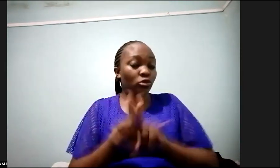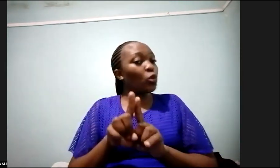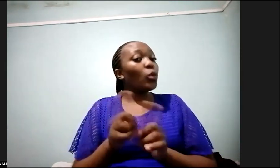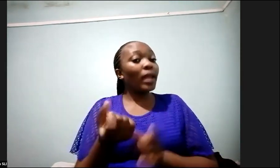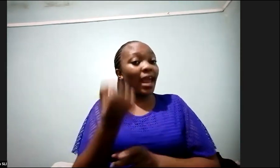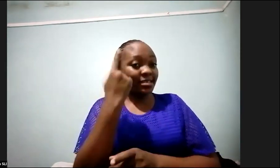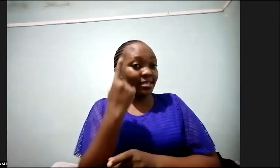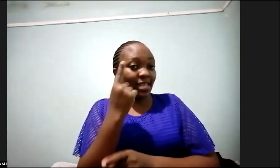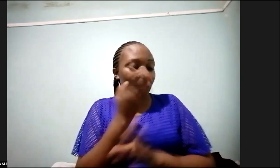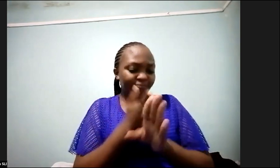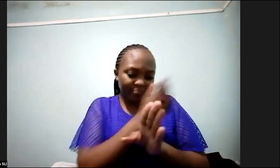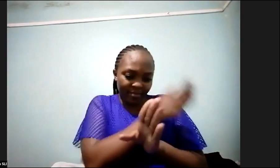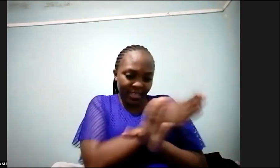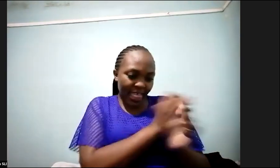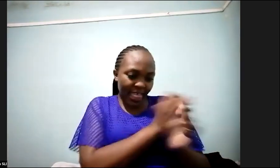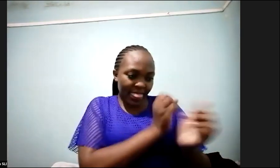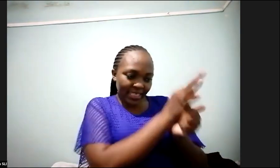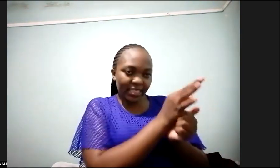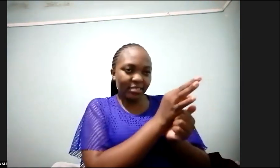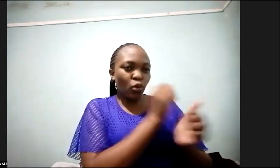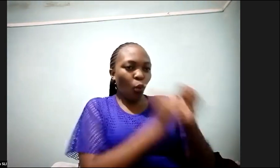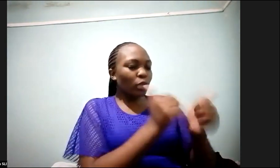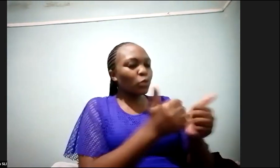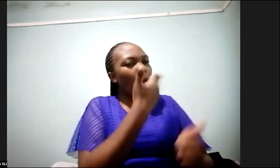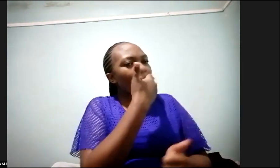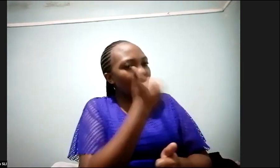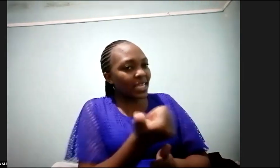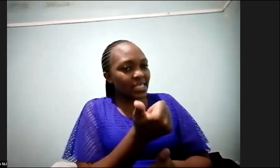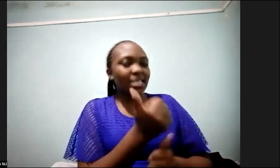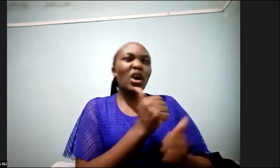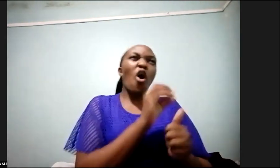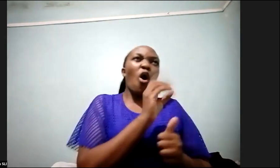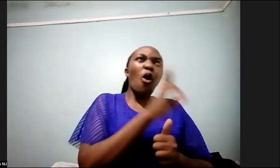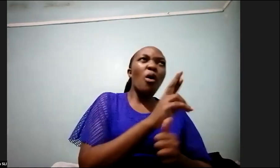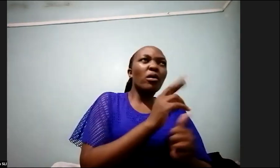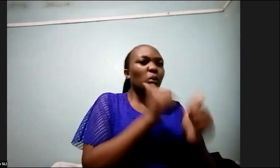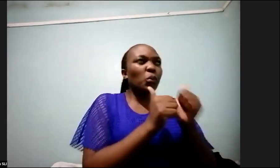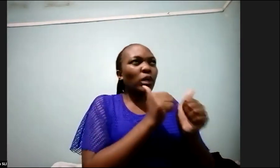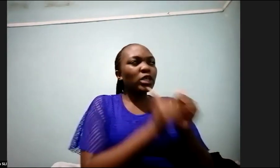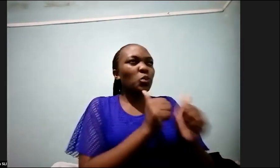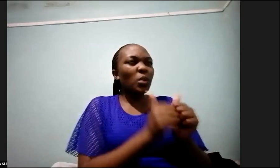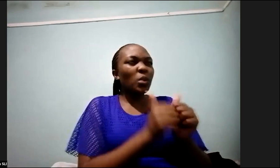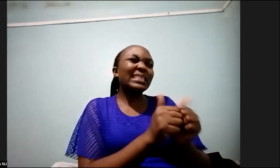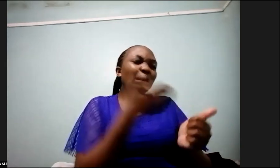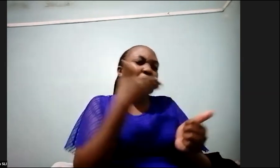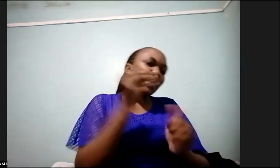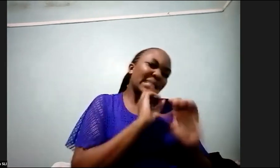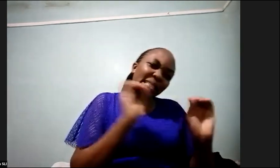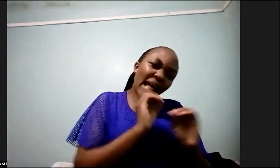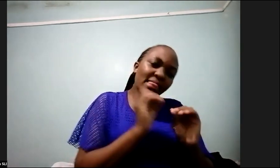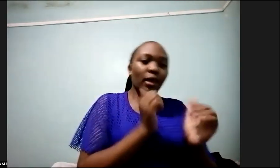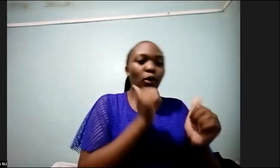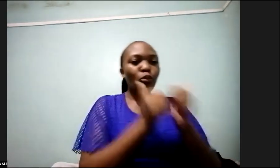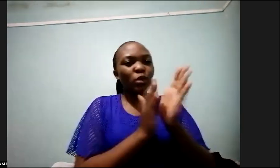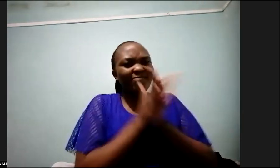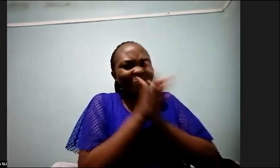not provide, or what was so interesting to you, or what could you like us to either emphasize or